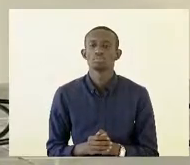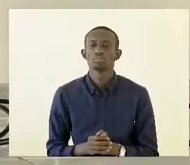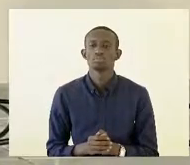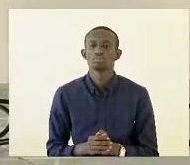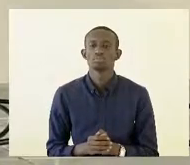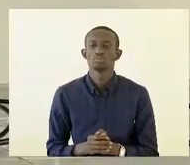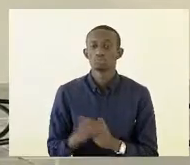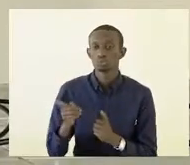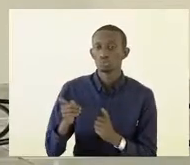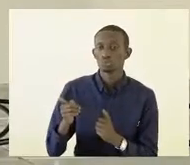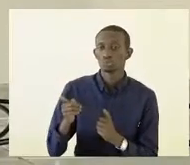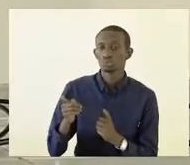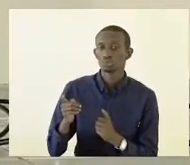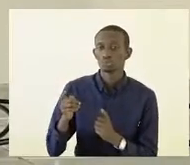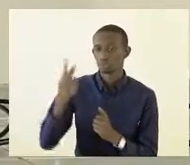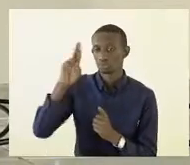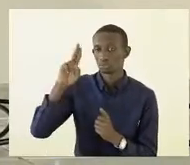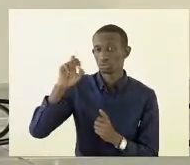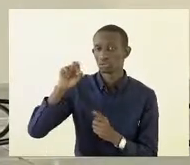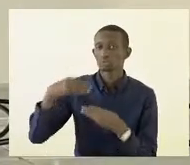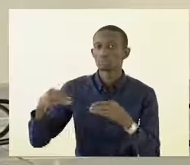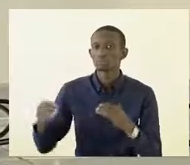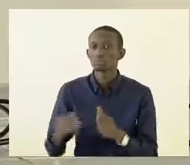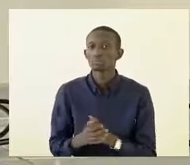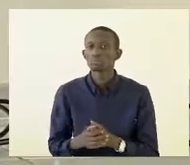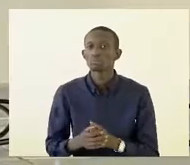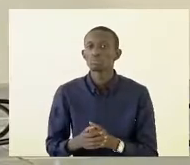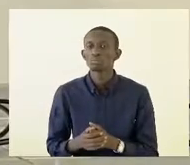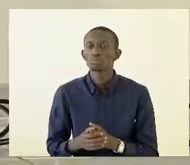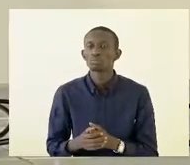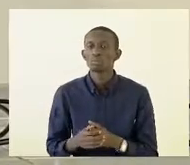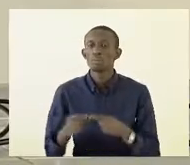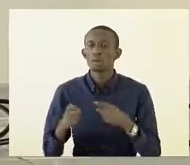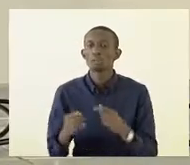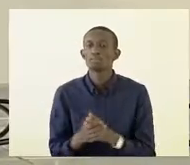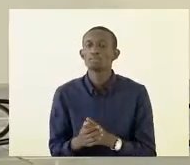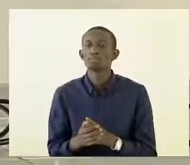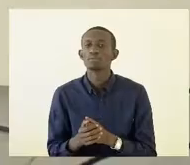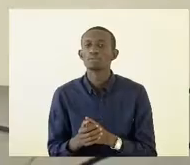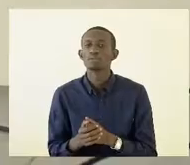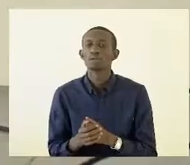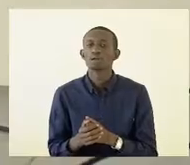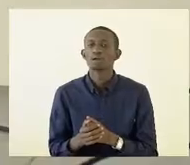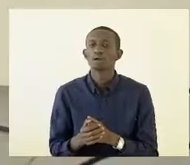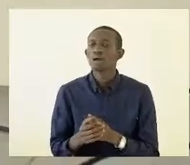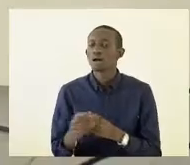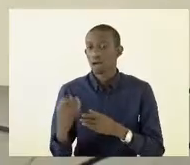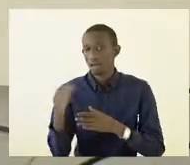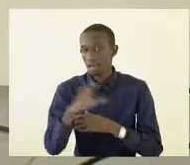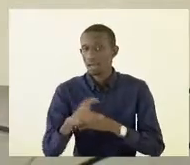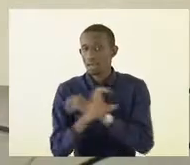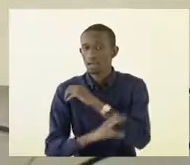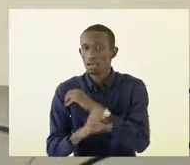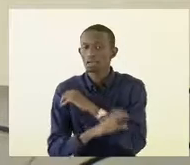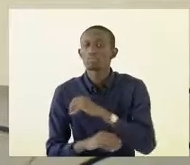Isn't it a resource? Yes. Are there countries that have had even factories able to manufacture tractors, but they still